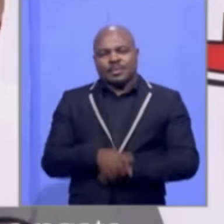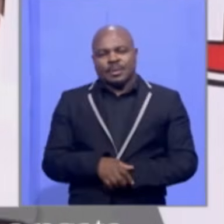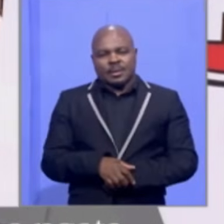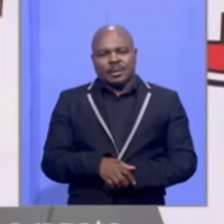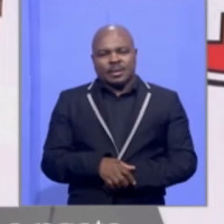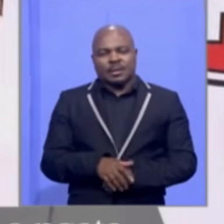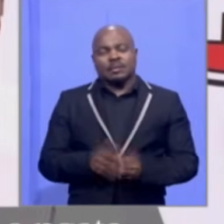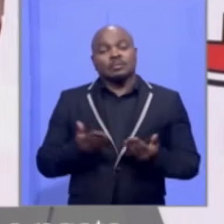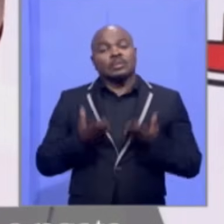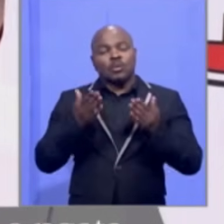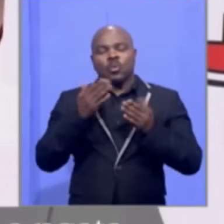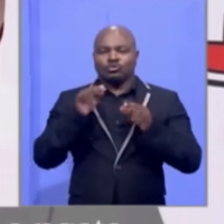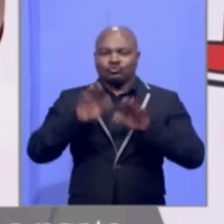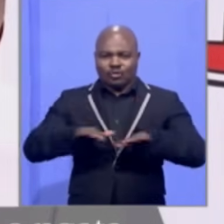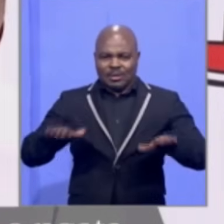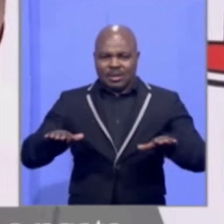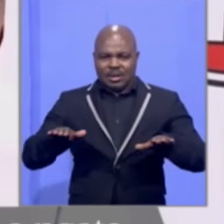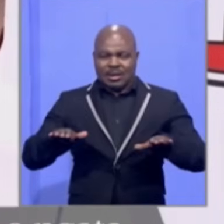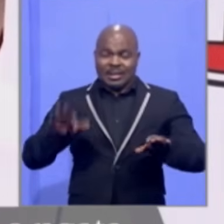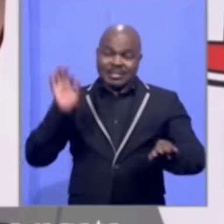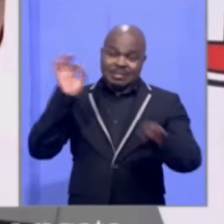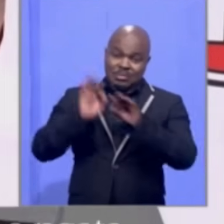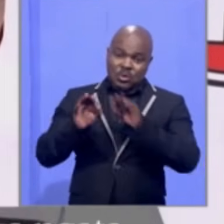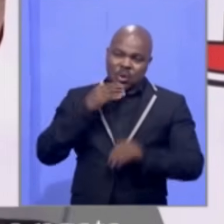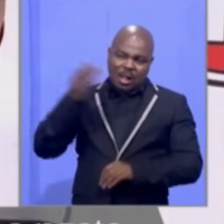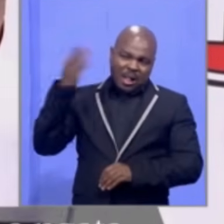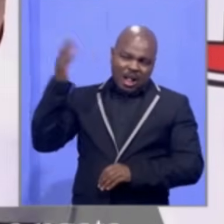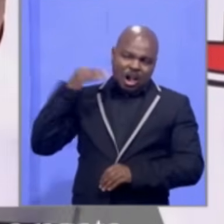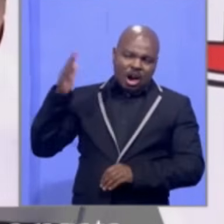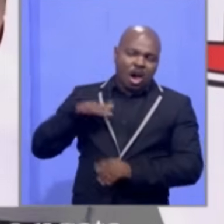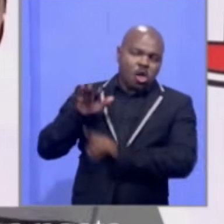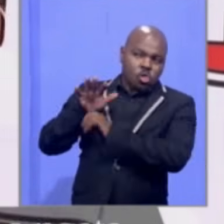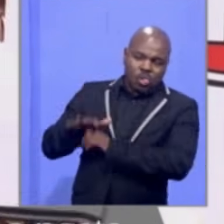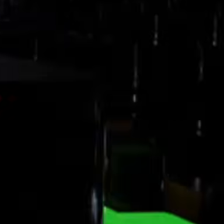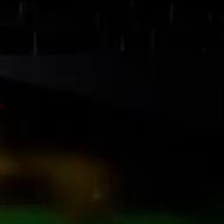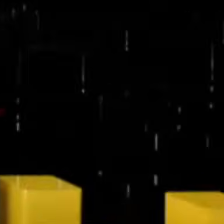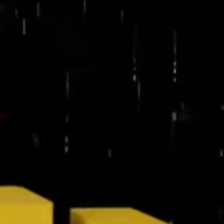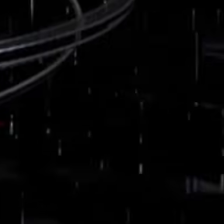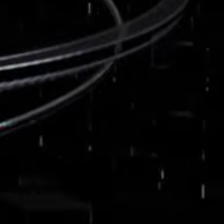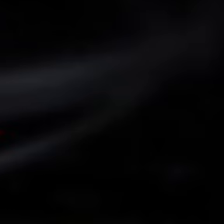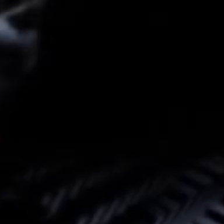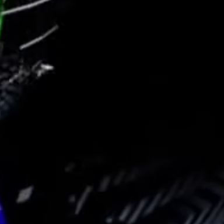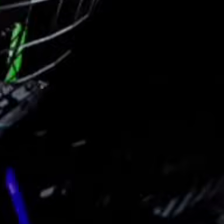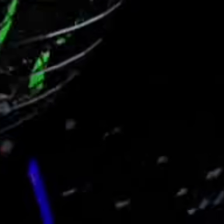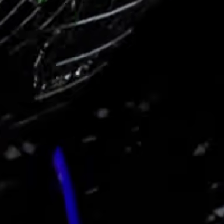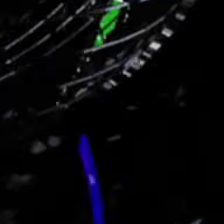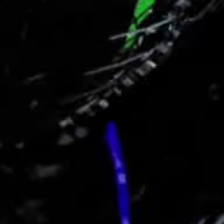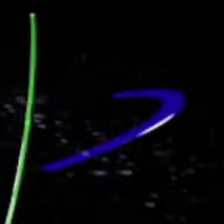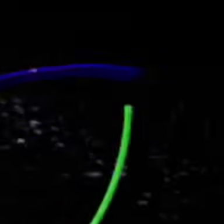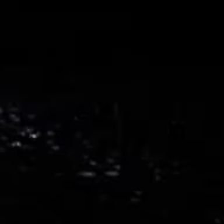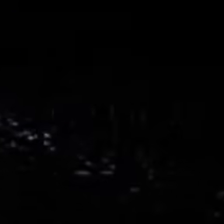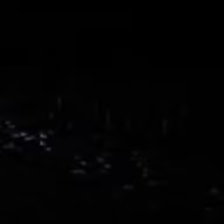to our children, especially those who were previously disadvantaged.